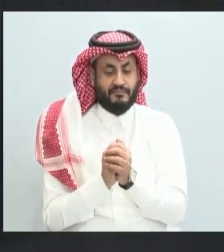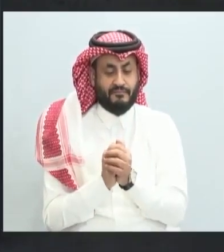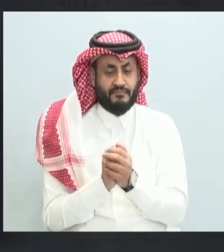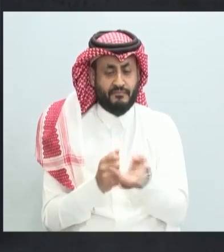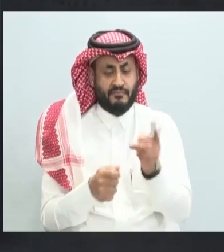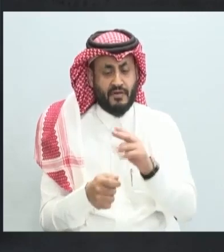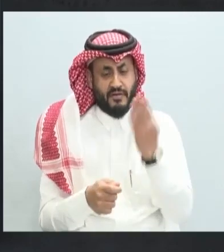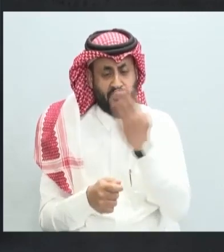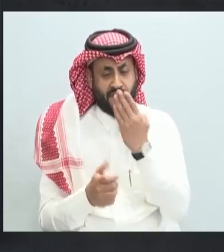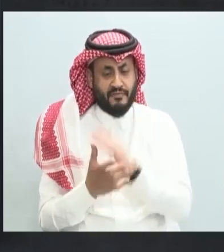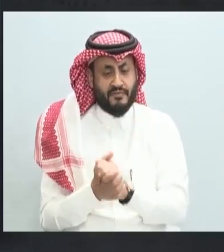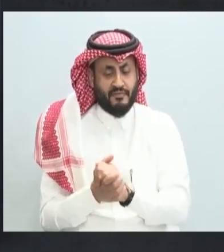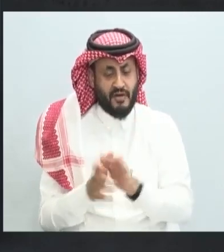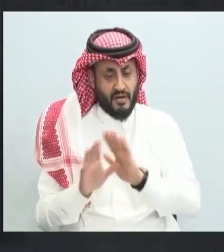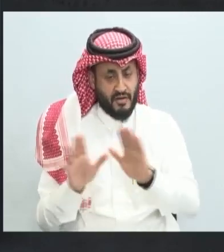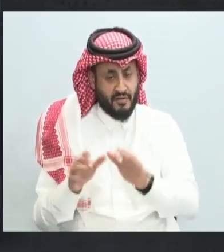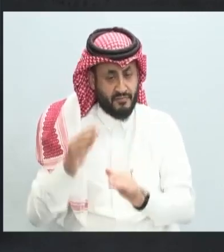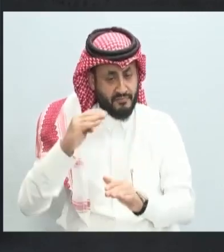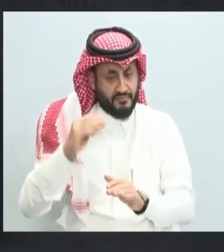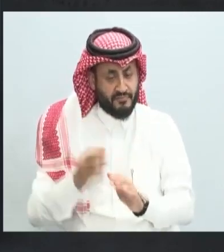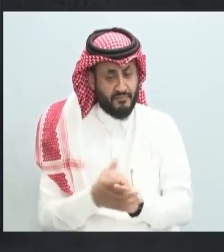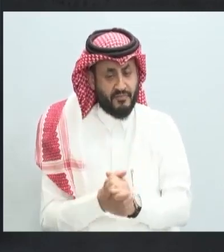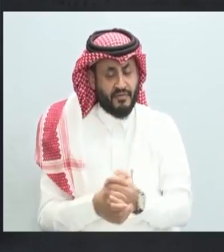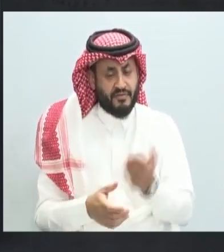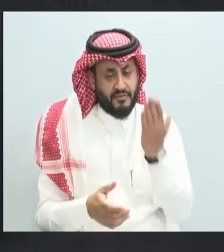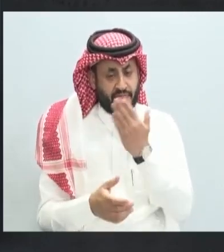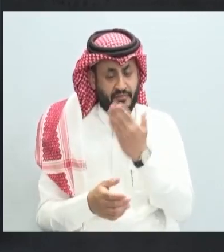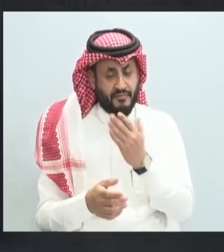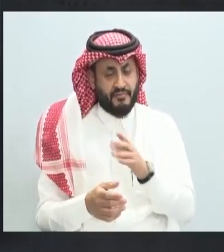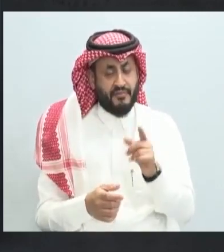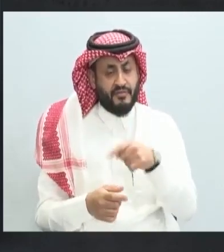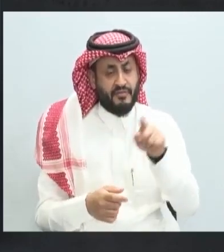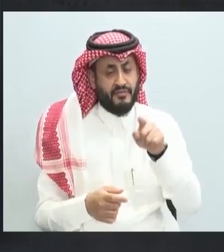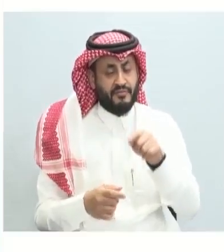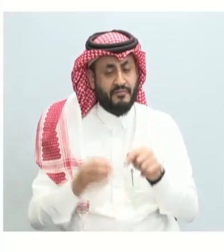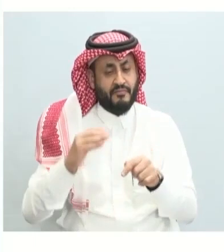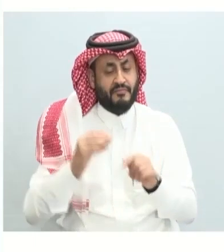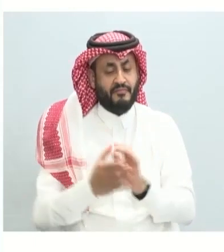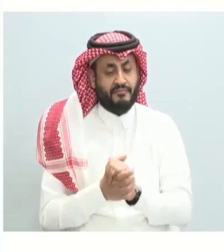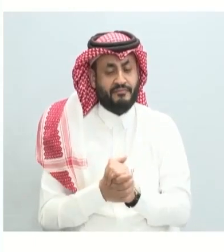did the first part, we answered the first part. Now let's read it with the right answers.